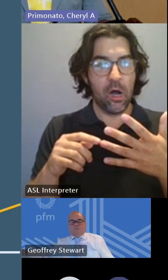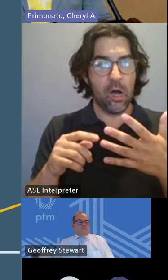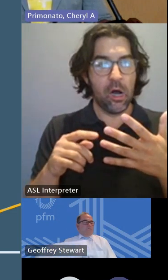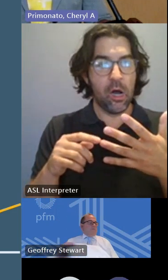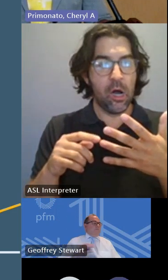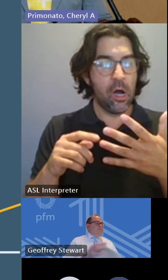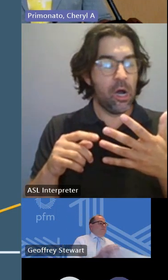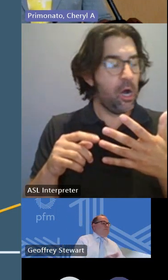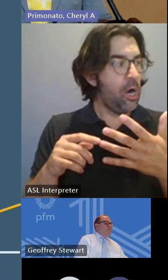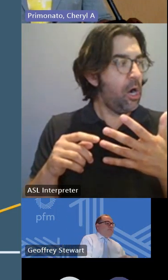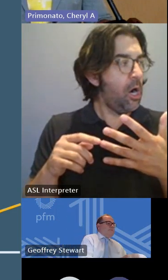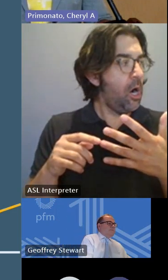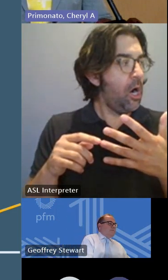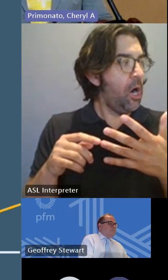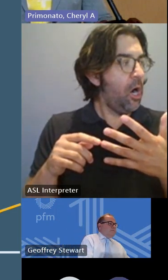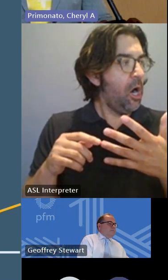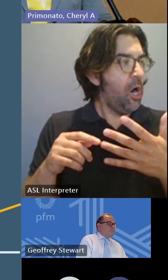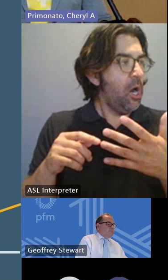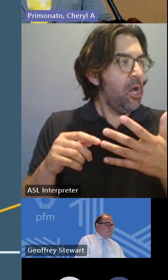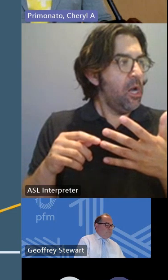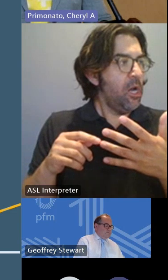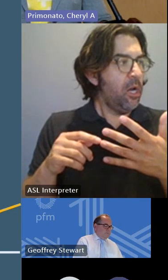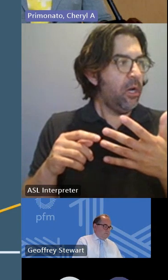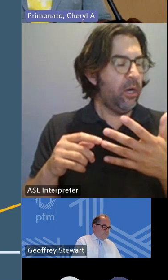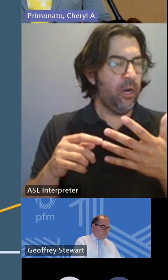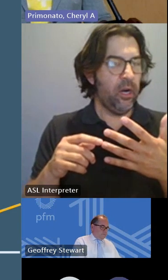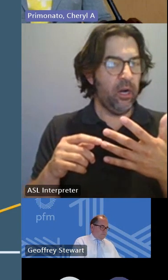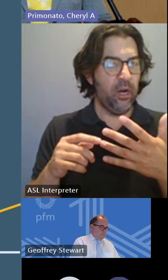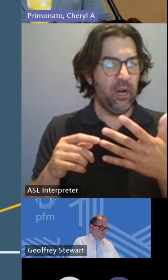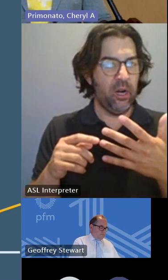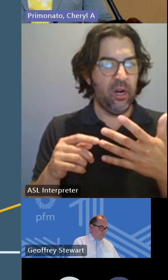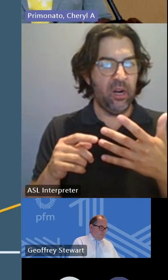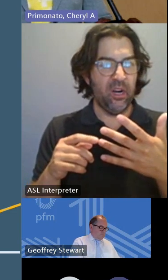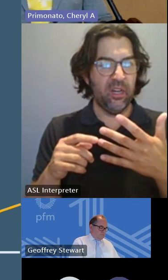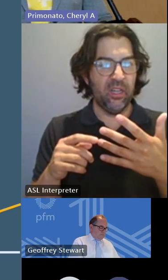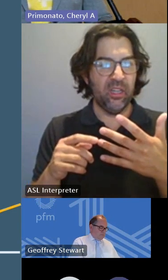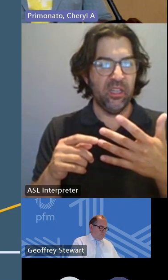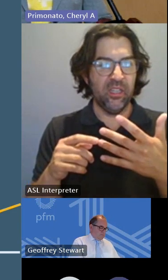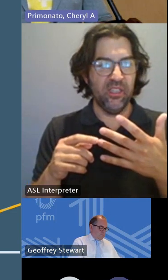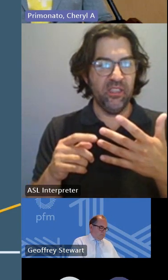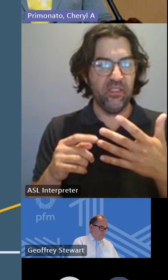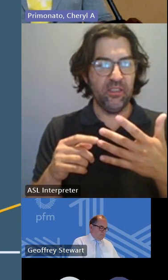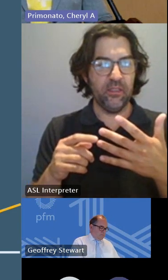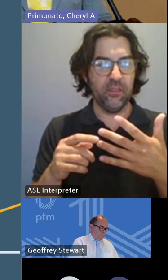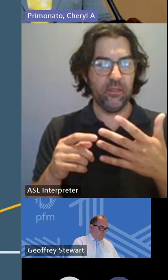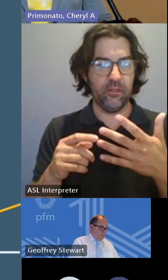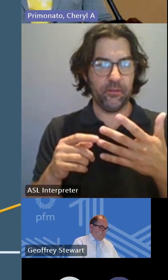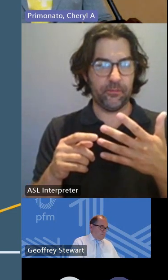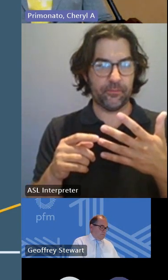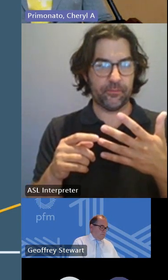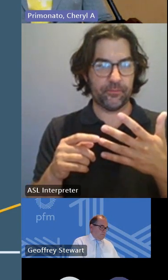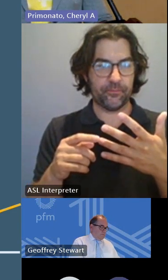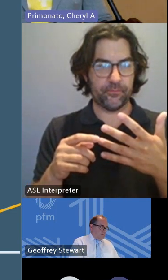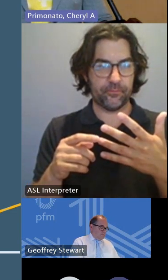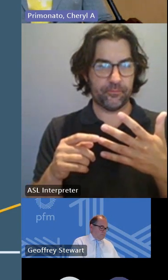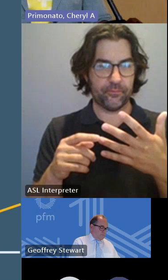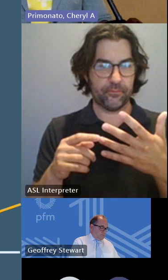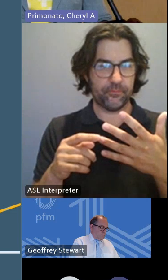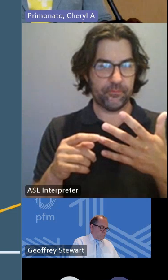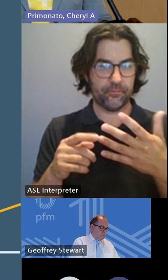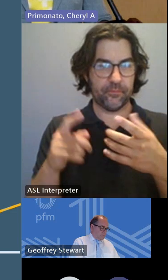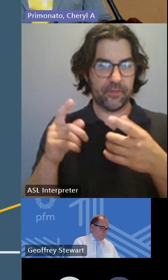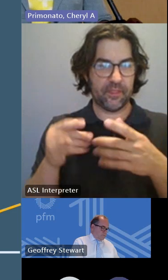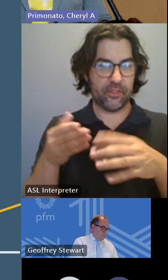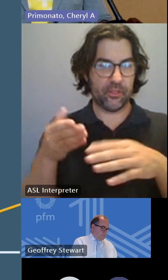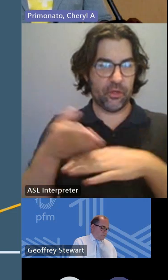Each entity will purchase monthly passes at a $28 price point for 100% of eligible participants. That's just over